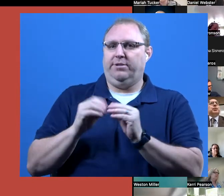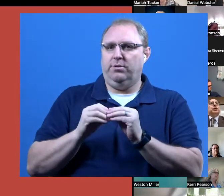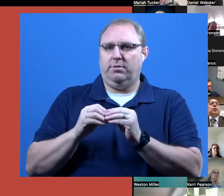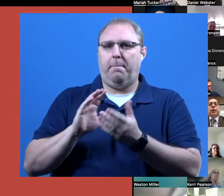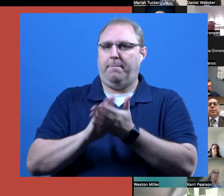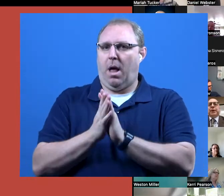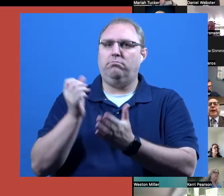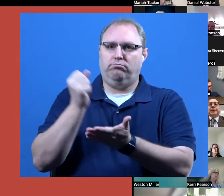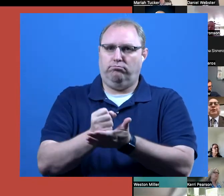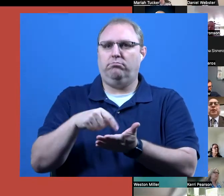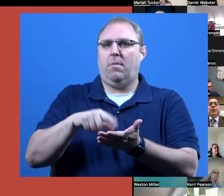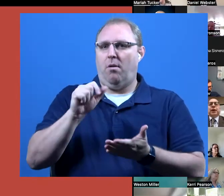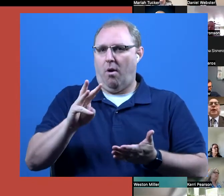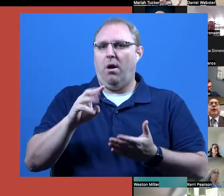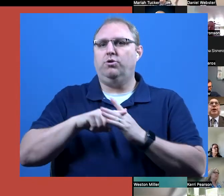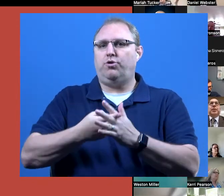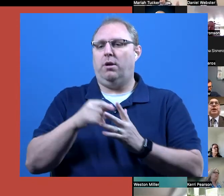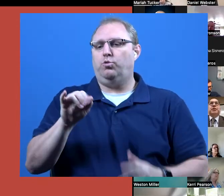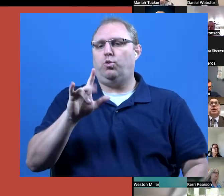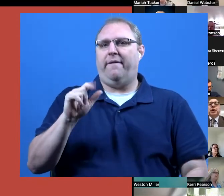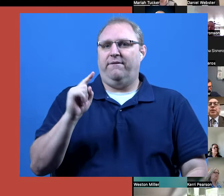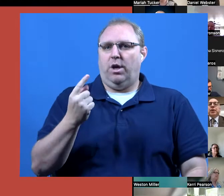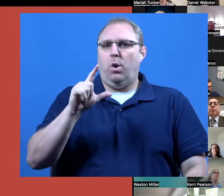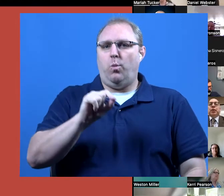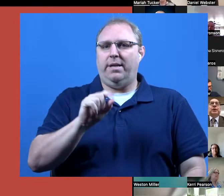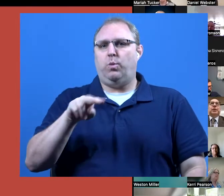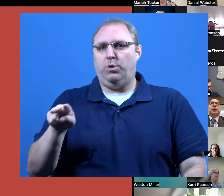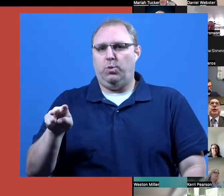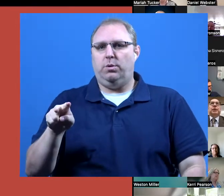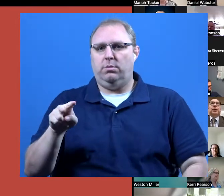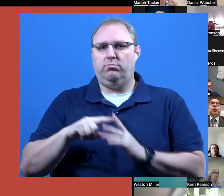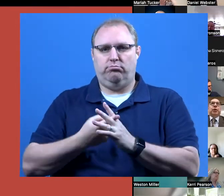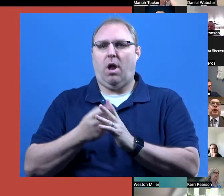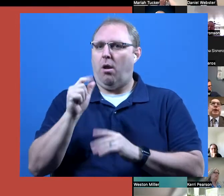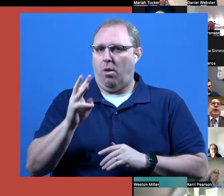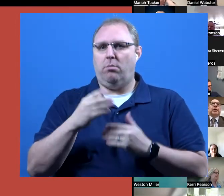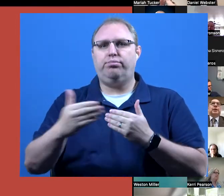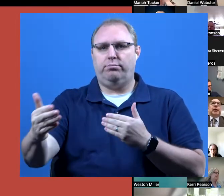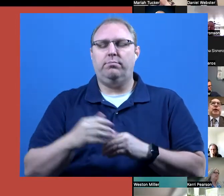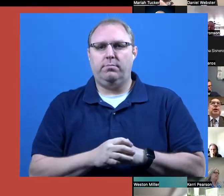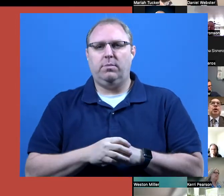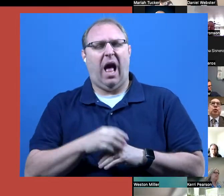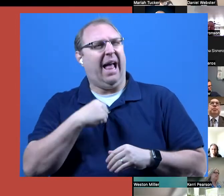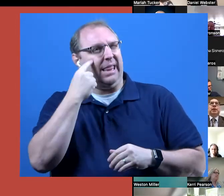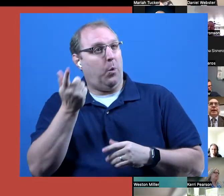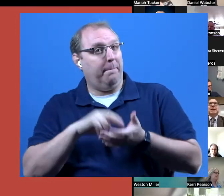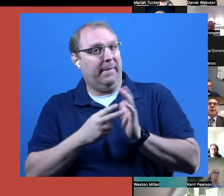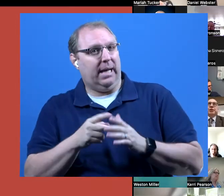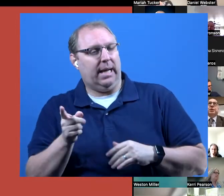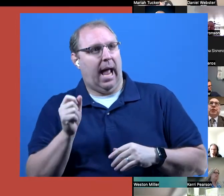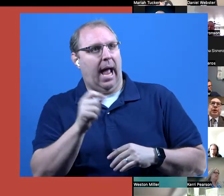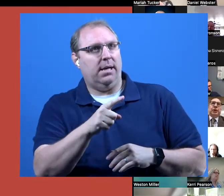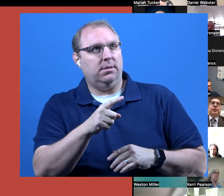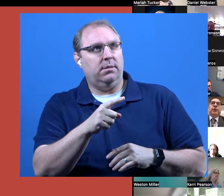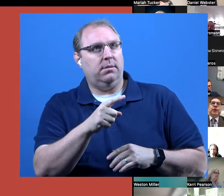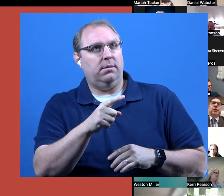think what's being asked there though, Derek, the parental leave that we're talking about today replaces